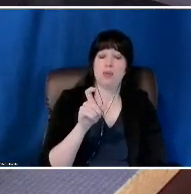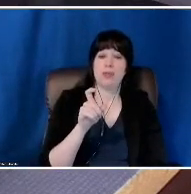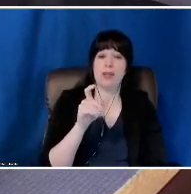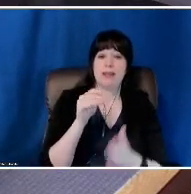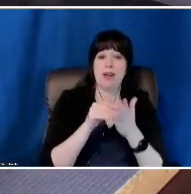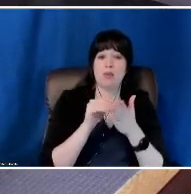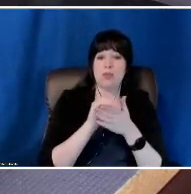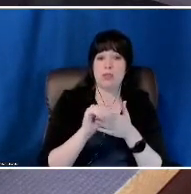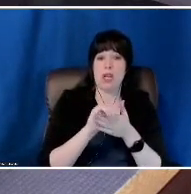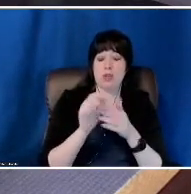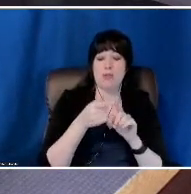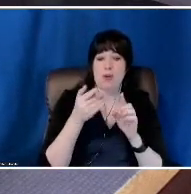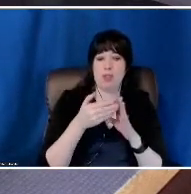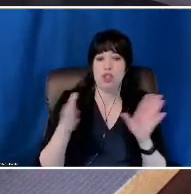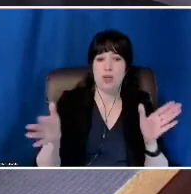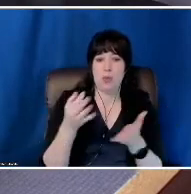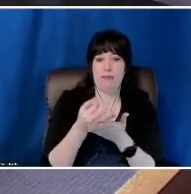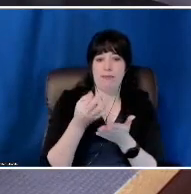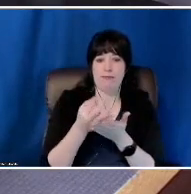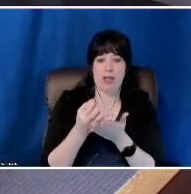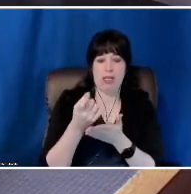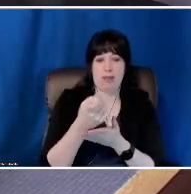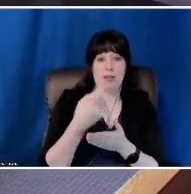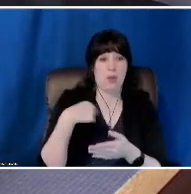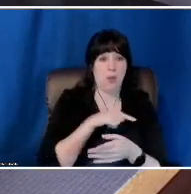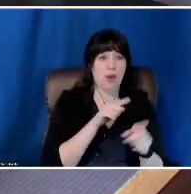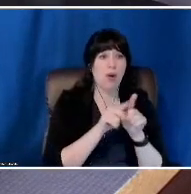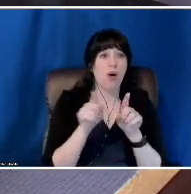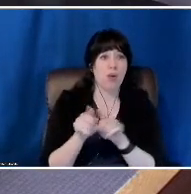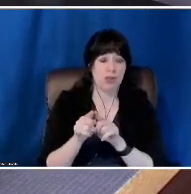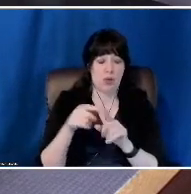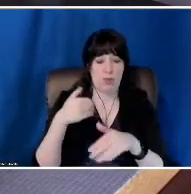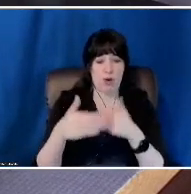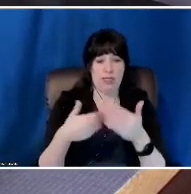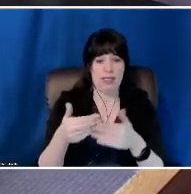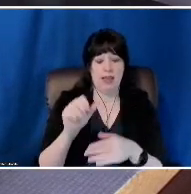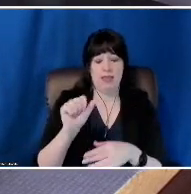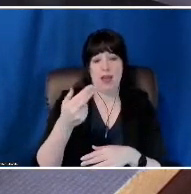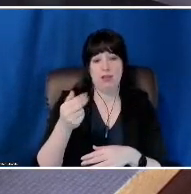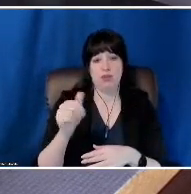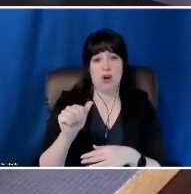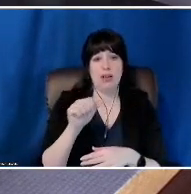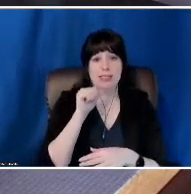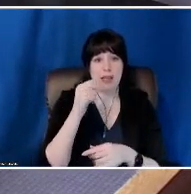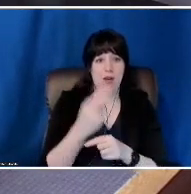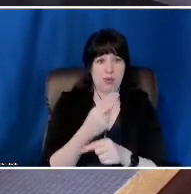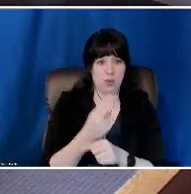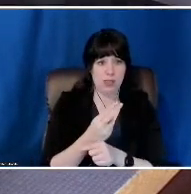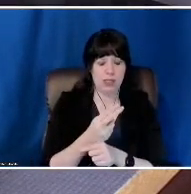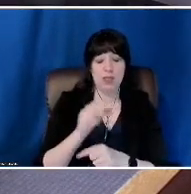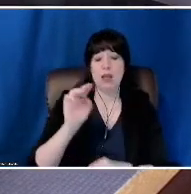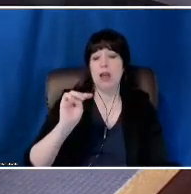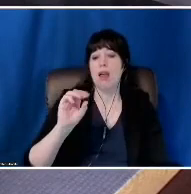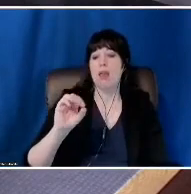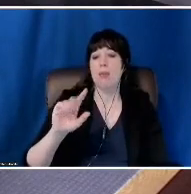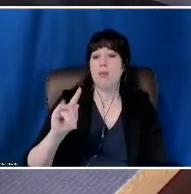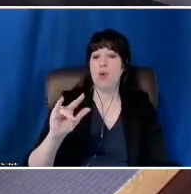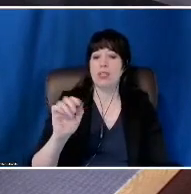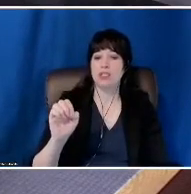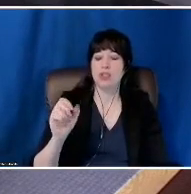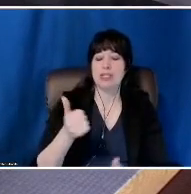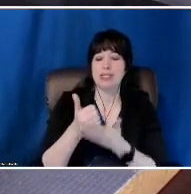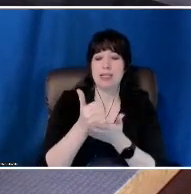fund allocation that we are also processing that Shaw is not using. The mortgage assistance funding, I wanted to circle back and speak to